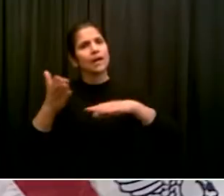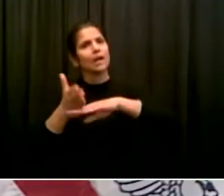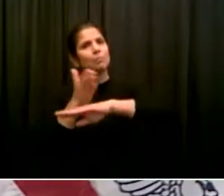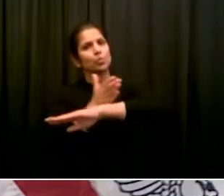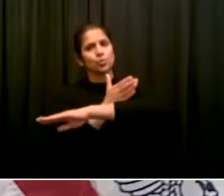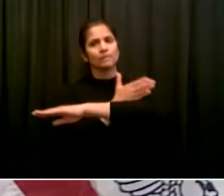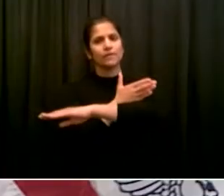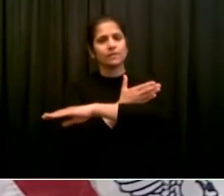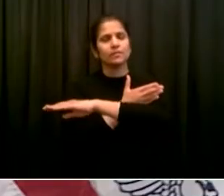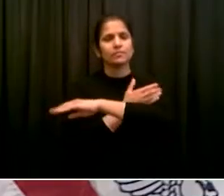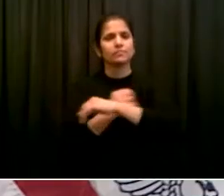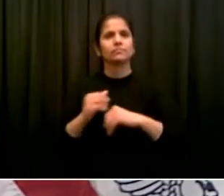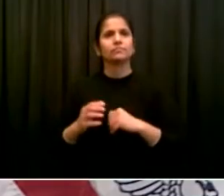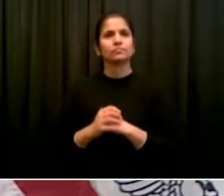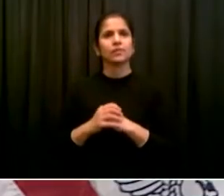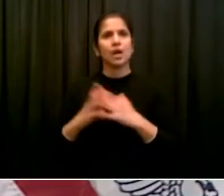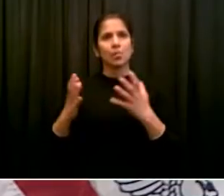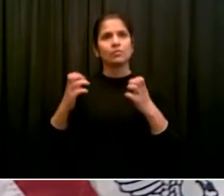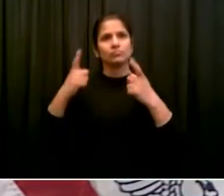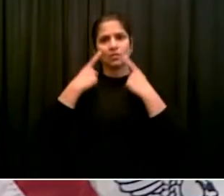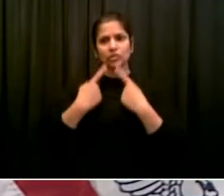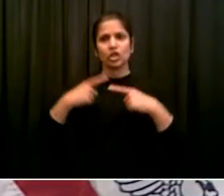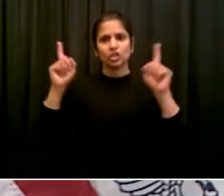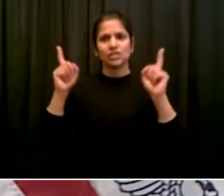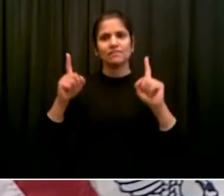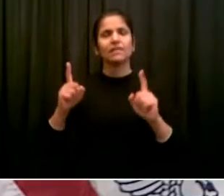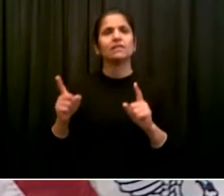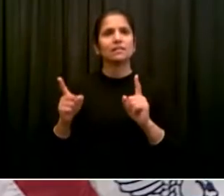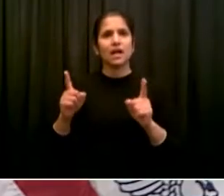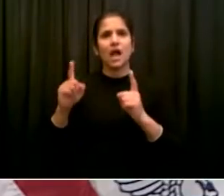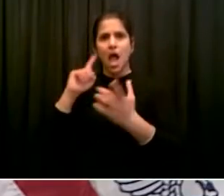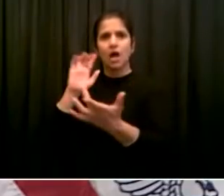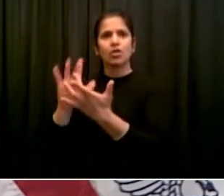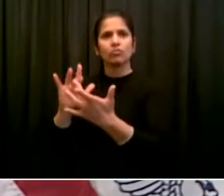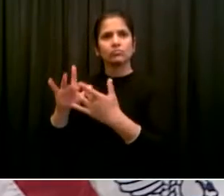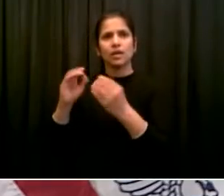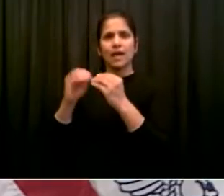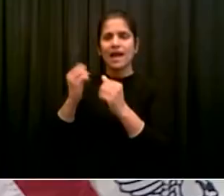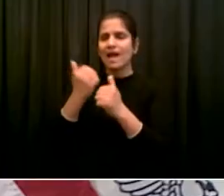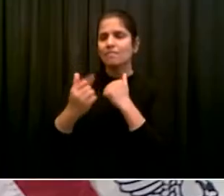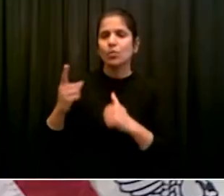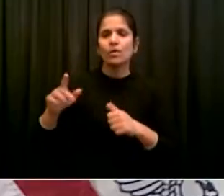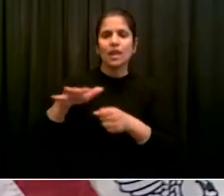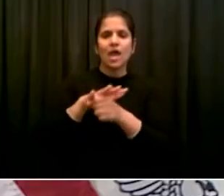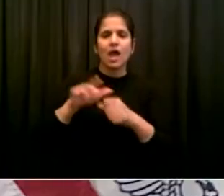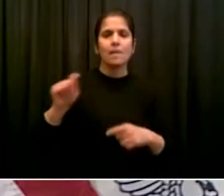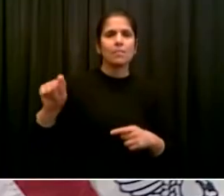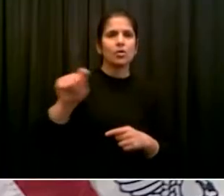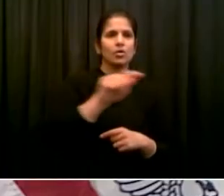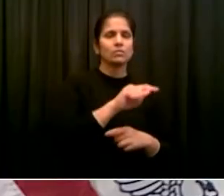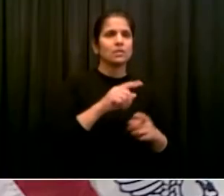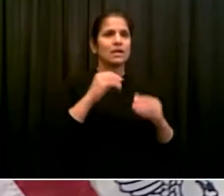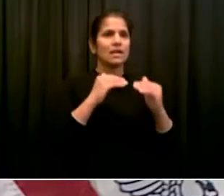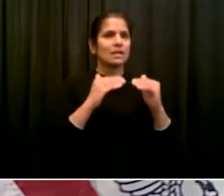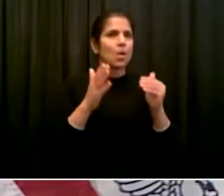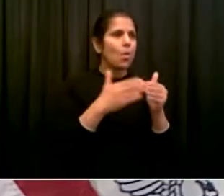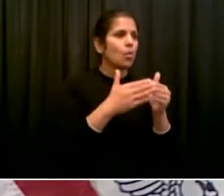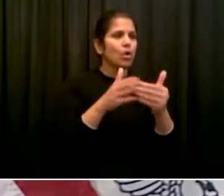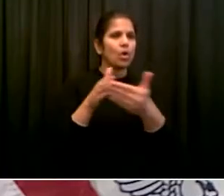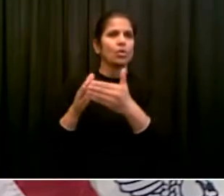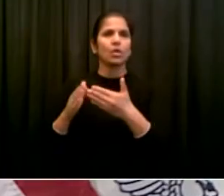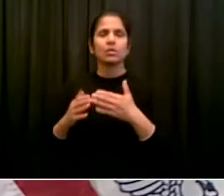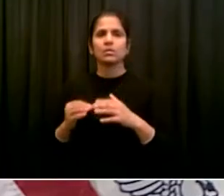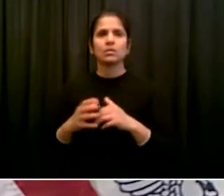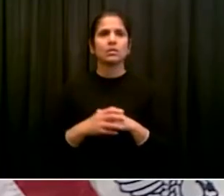want to reach into every corner, every neighborhood, because we believe so urgently that getting people vaccinated will